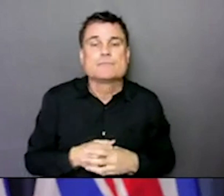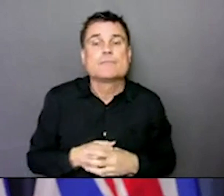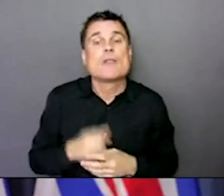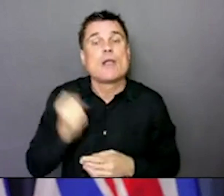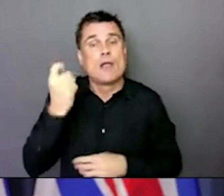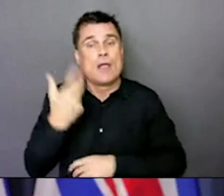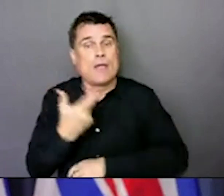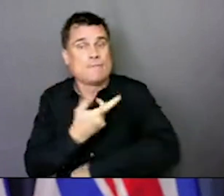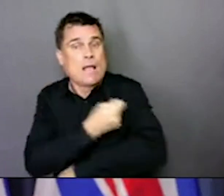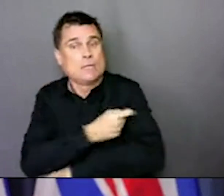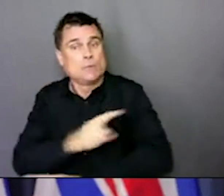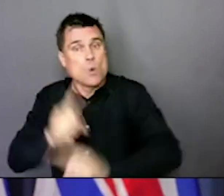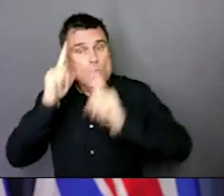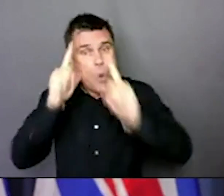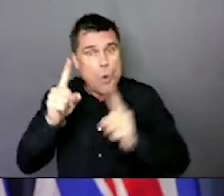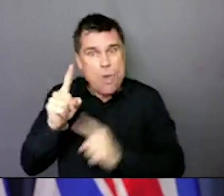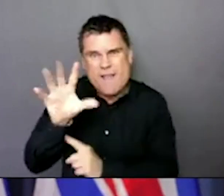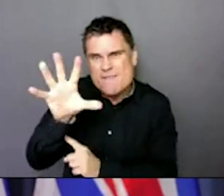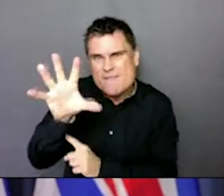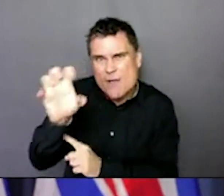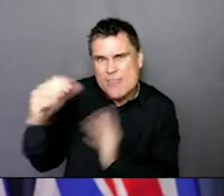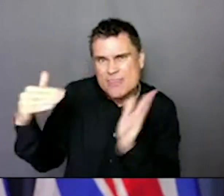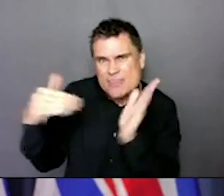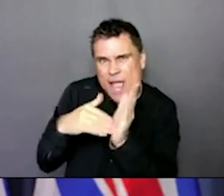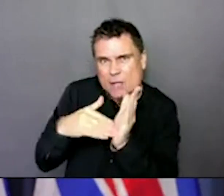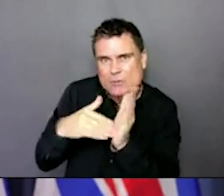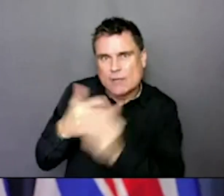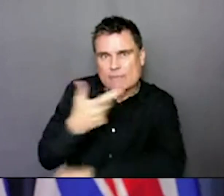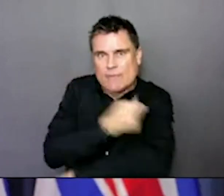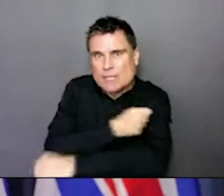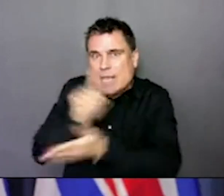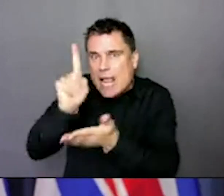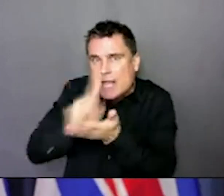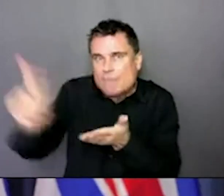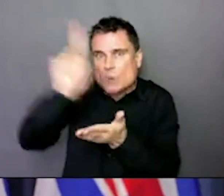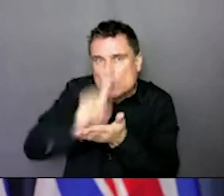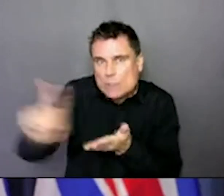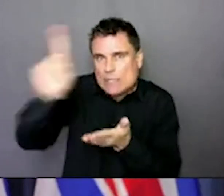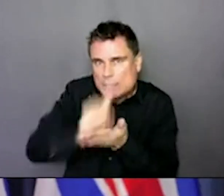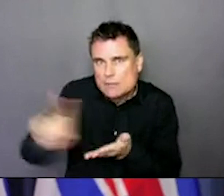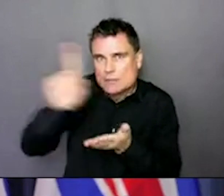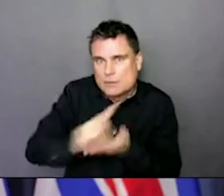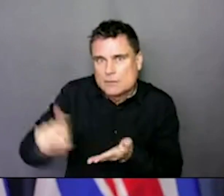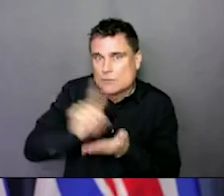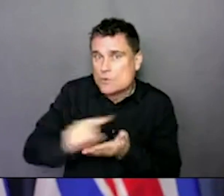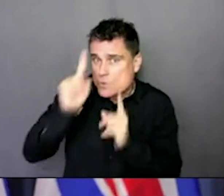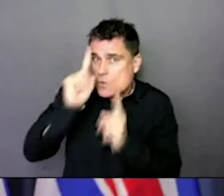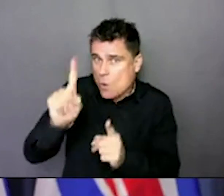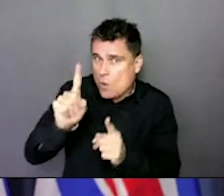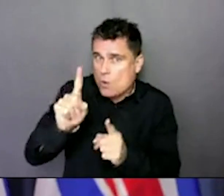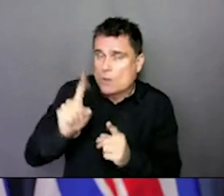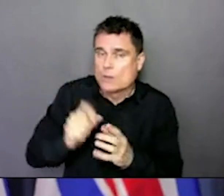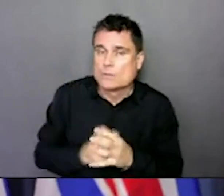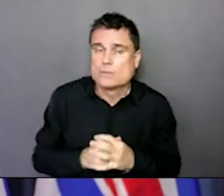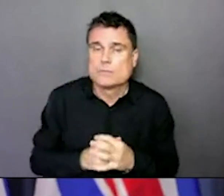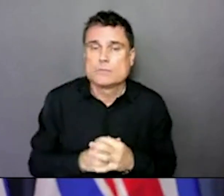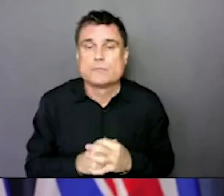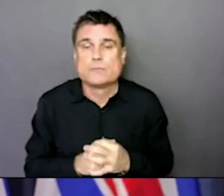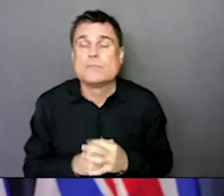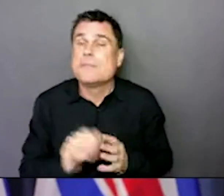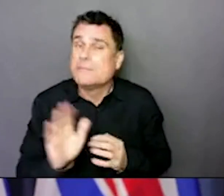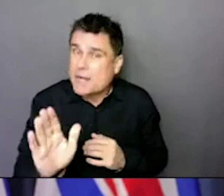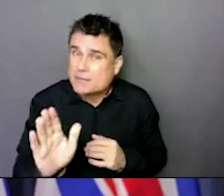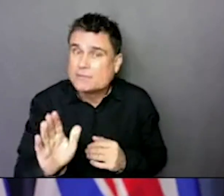500,000 a week when we get to a full operation. And of course, again, we're relying on the federal government to do